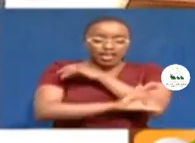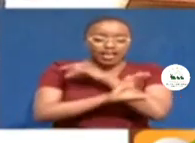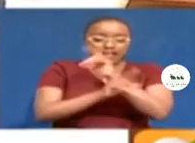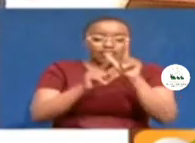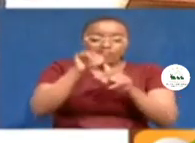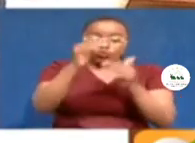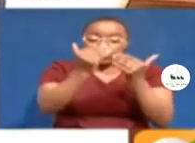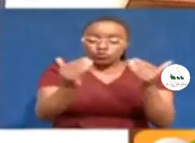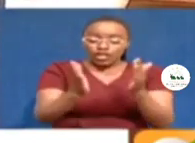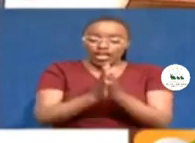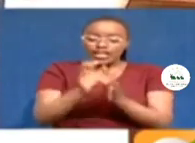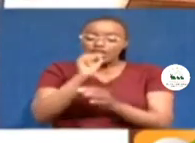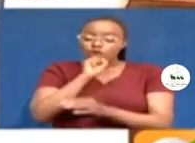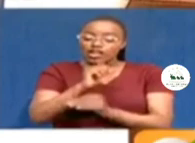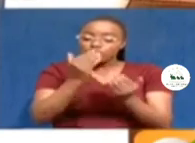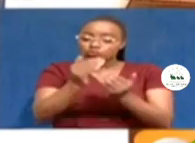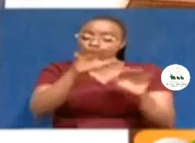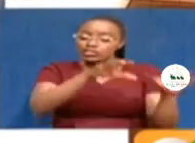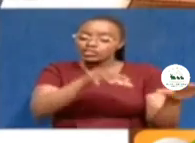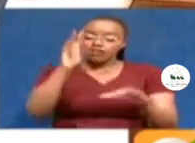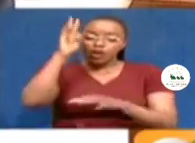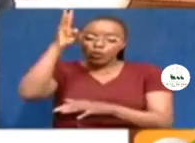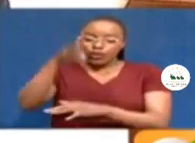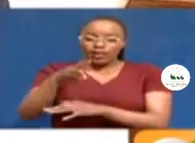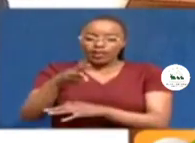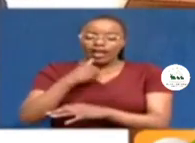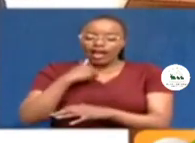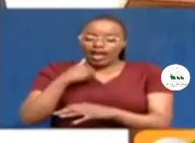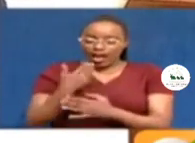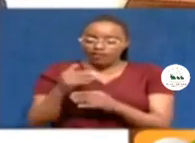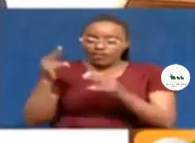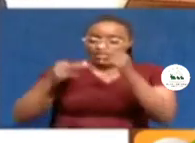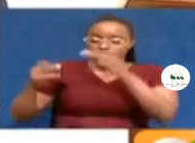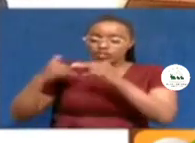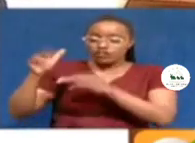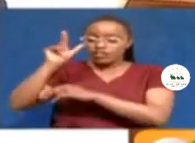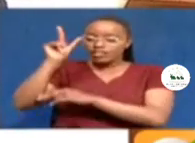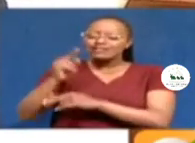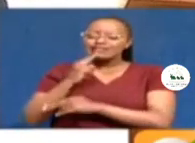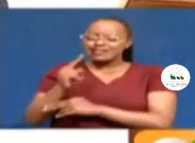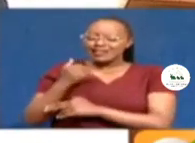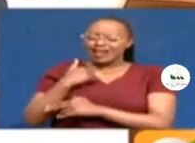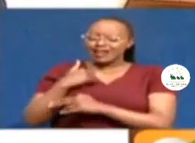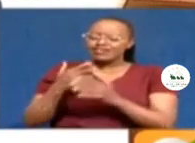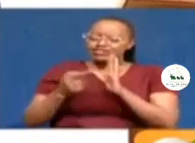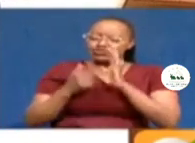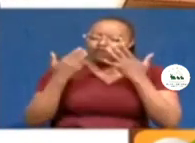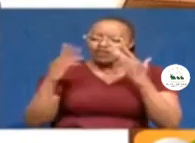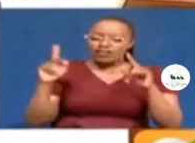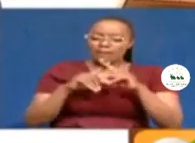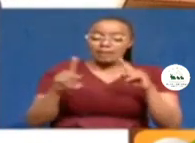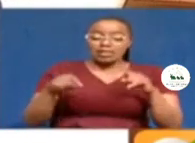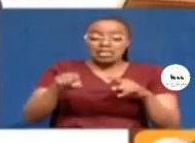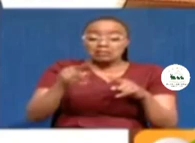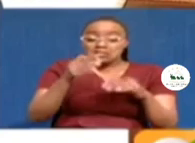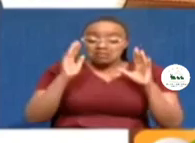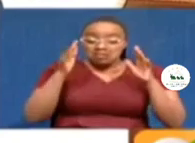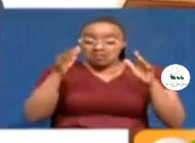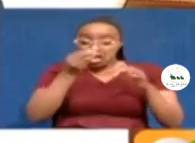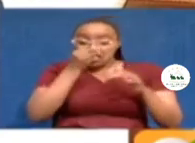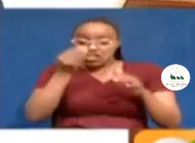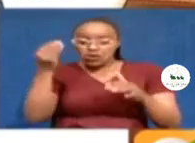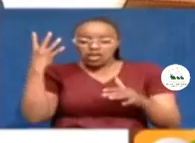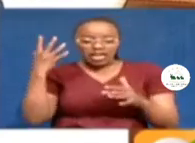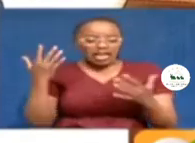is your children and children's children who will suffer. There is enough history in the region to tell us that, but they don't hear. Yeah. As